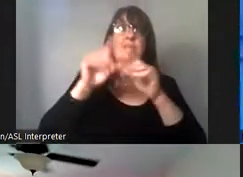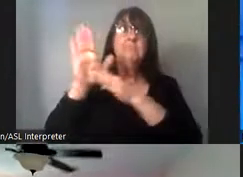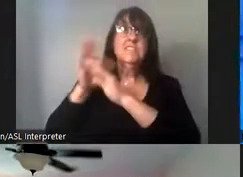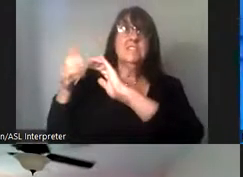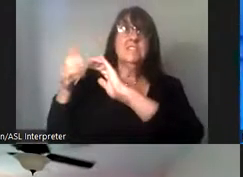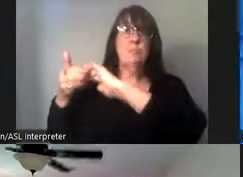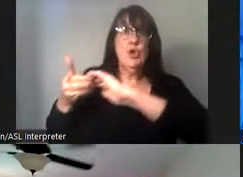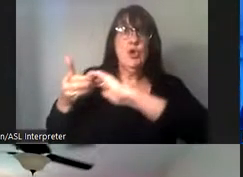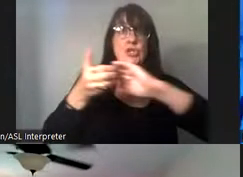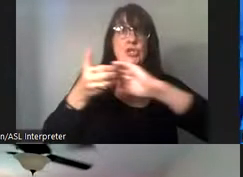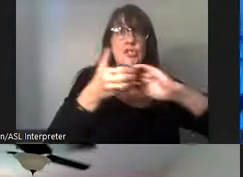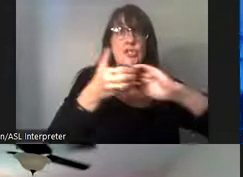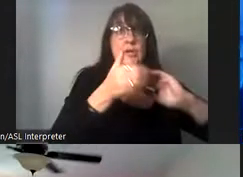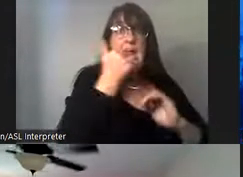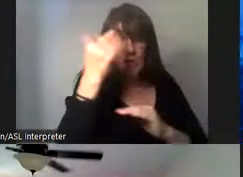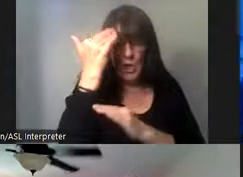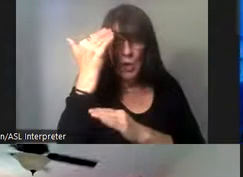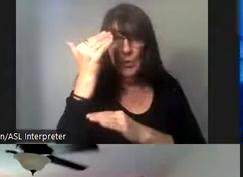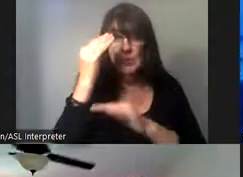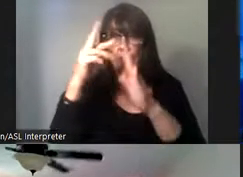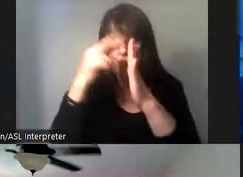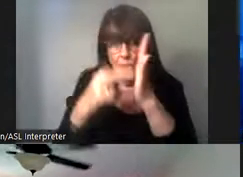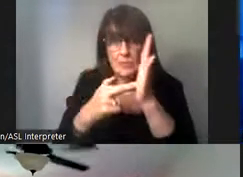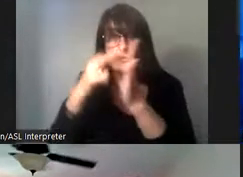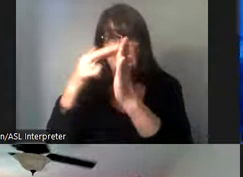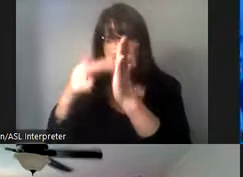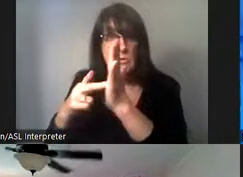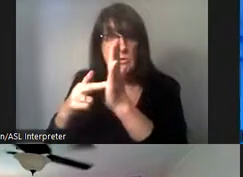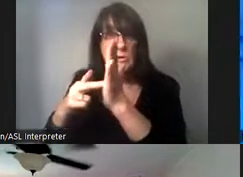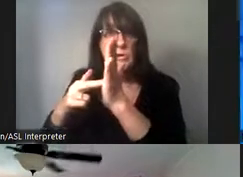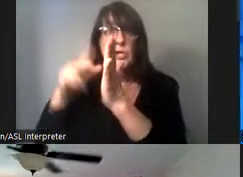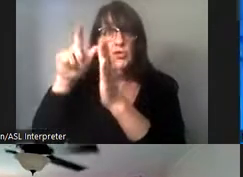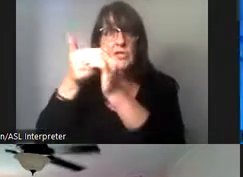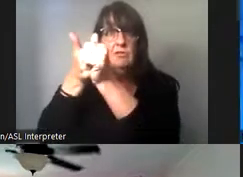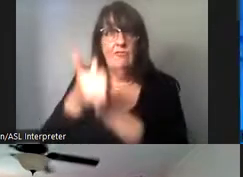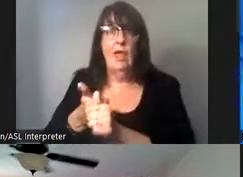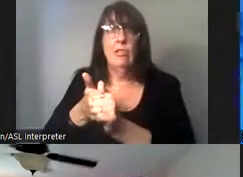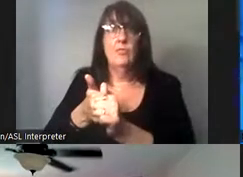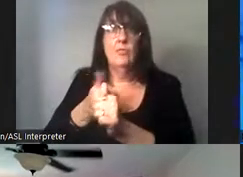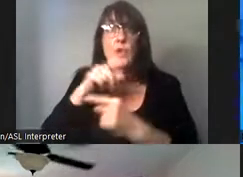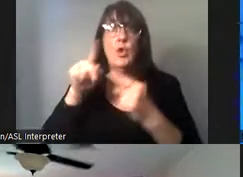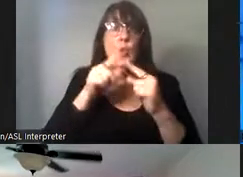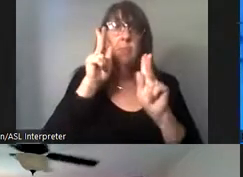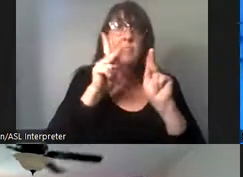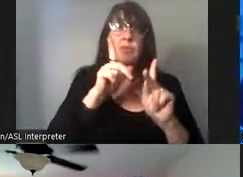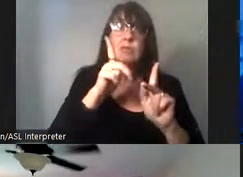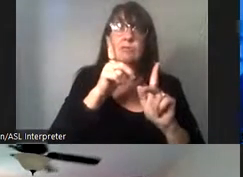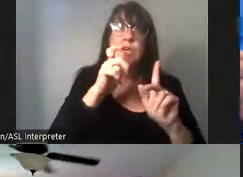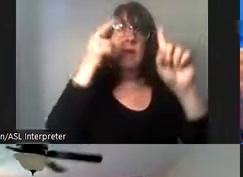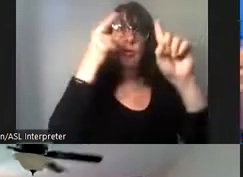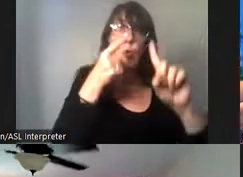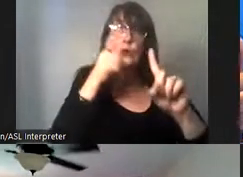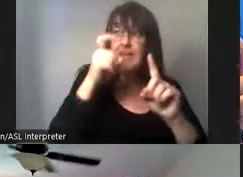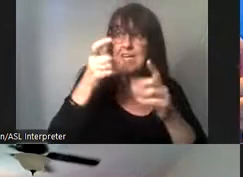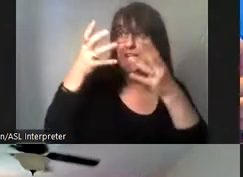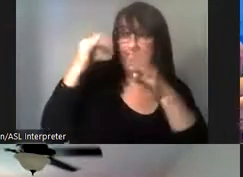that everybody is aware of all these rules that need to be followed. But ultimately, when people are talking about procurement, they have a job that needs to get done and